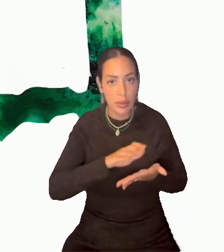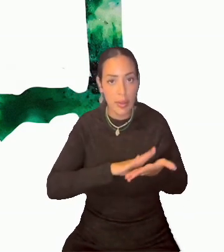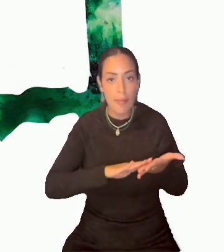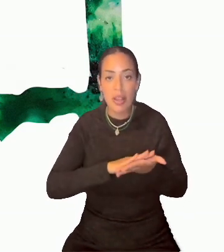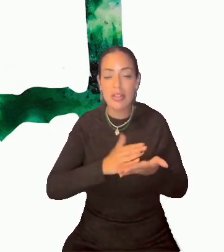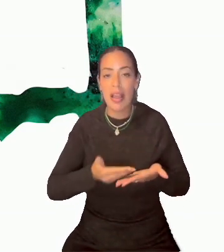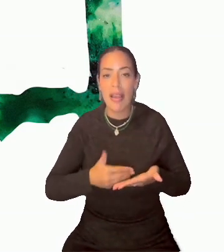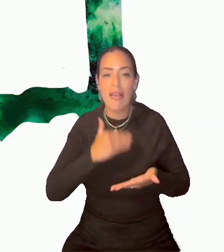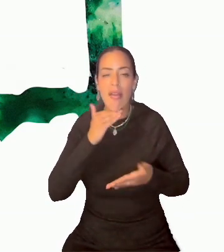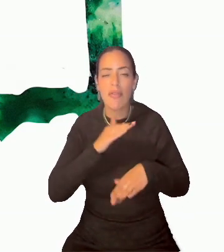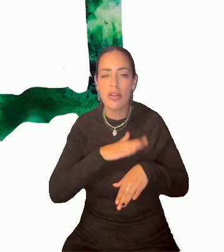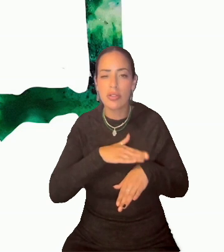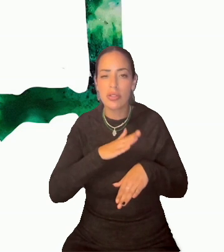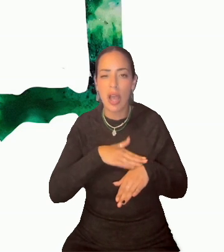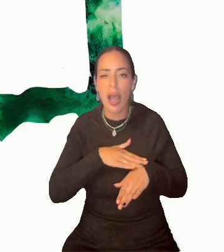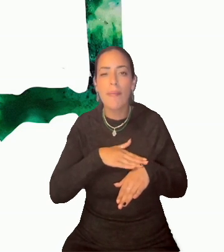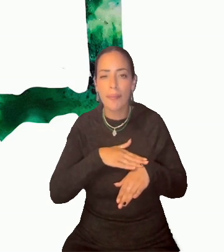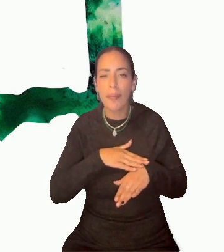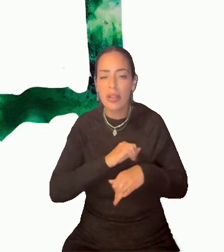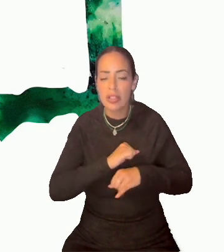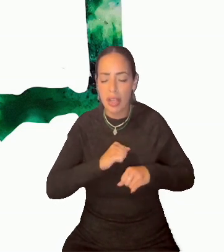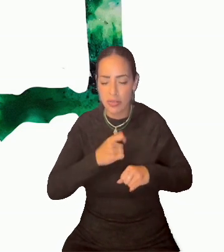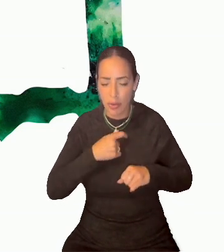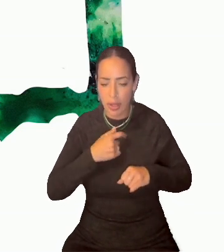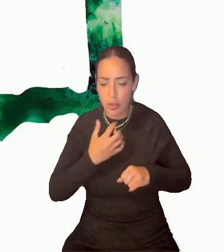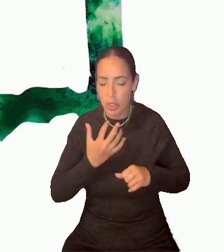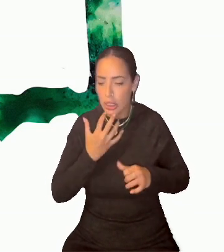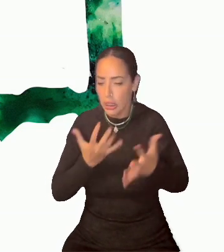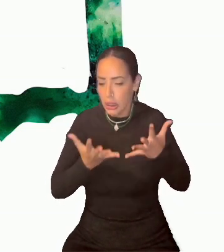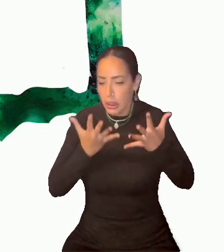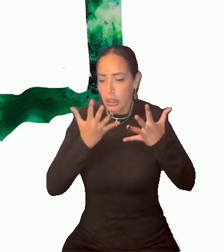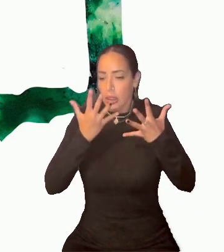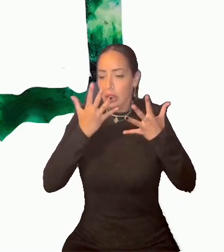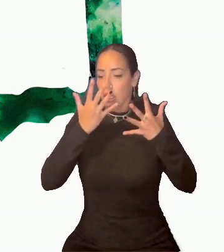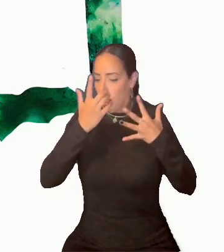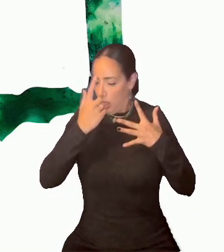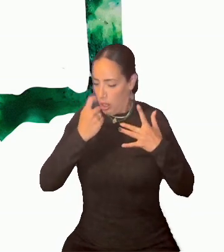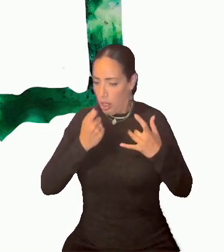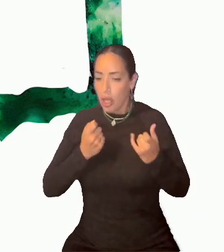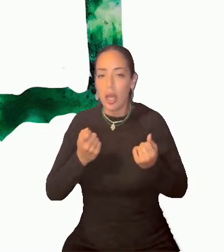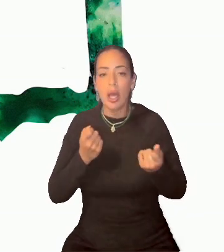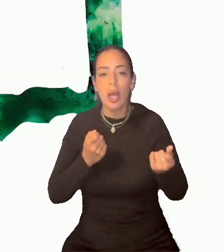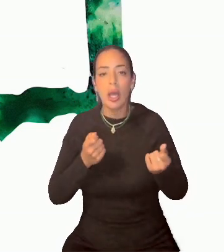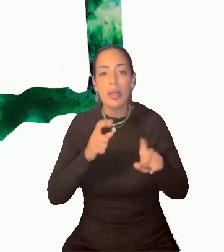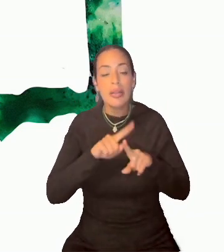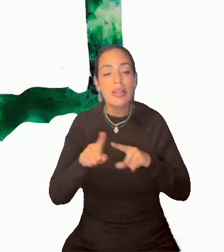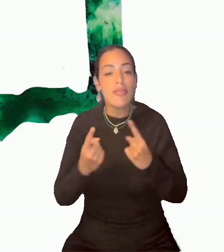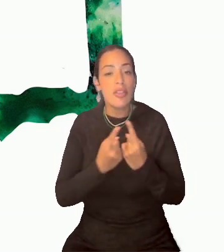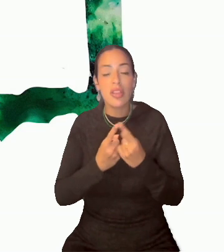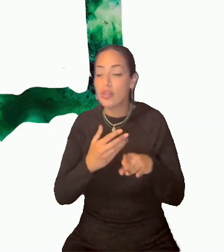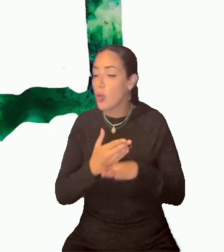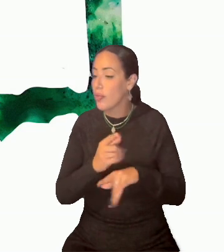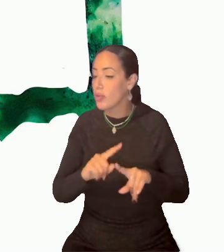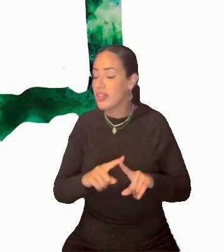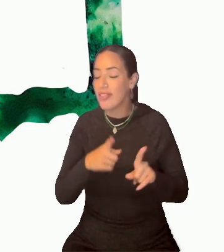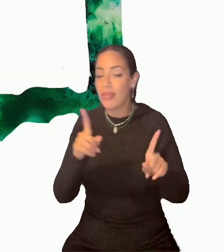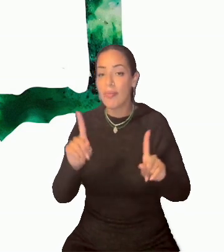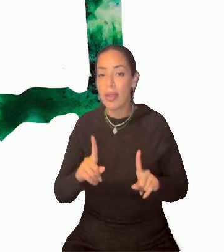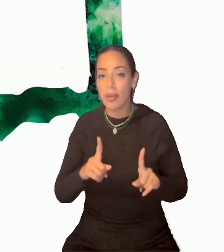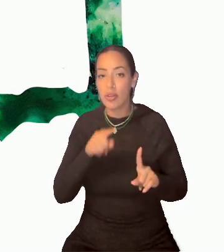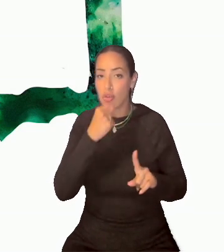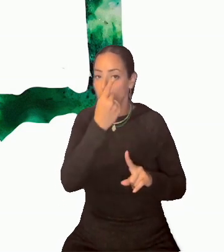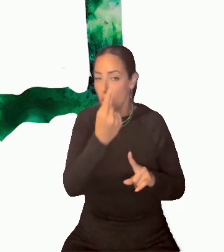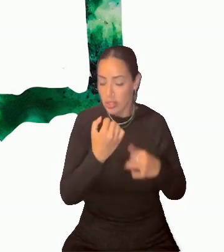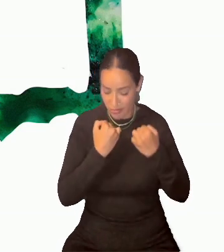just enough time and space to move back into my window of tolerance. However, different things can work for different people, so try to reflect beforehand